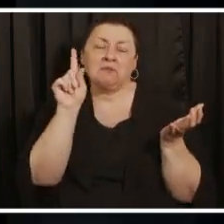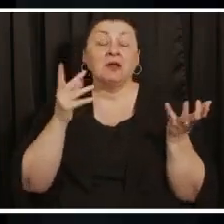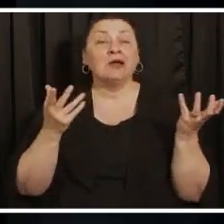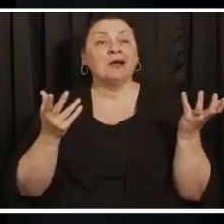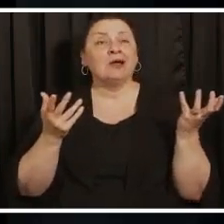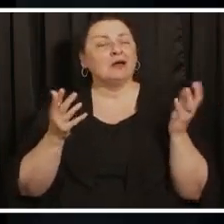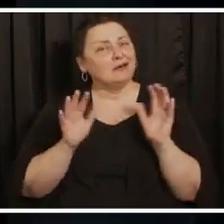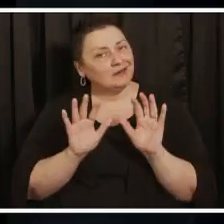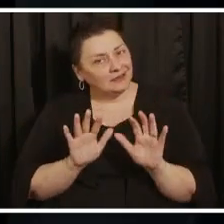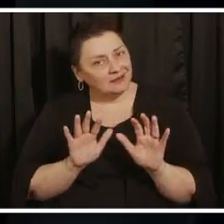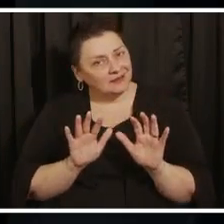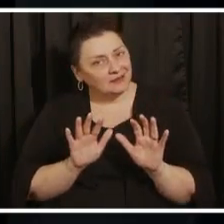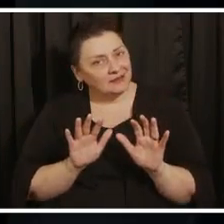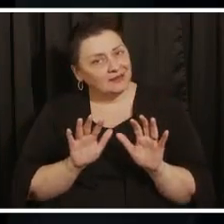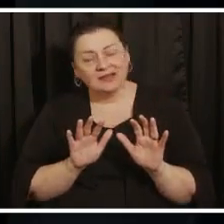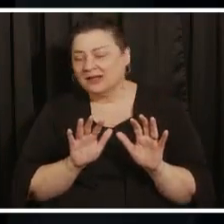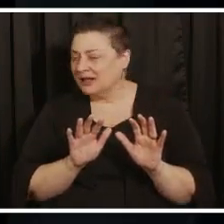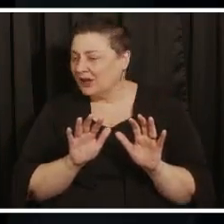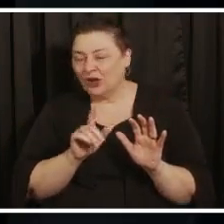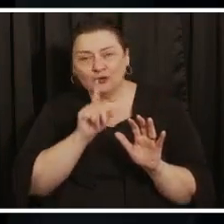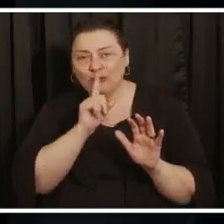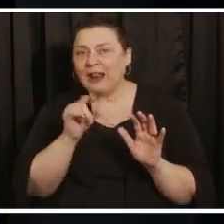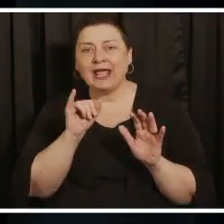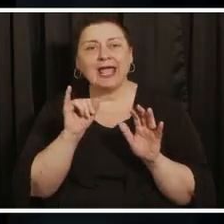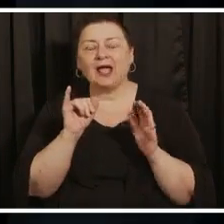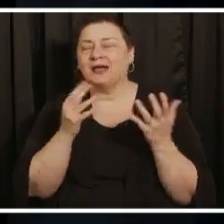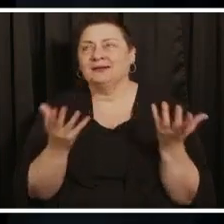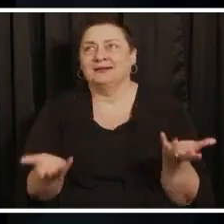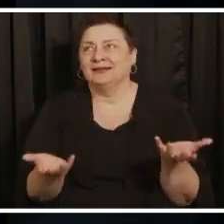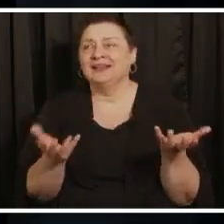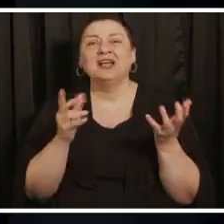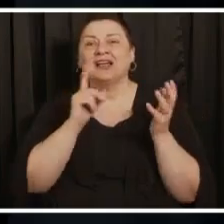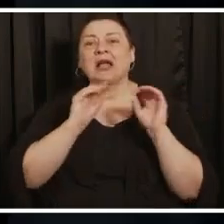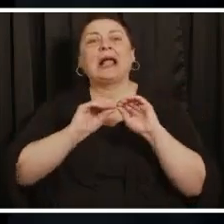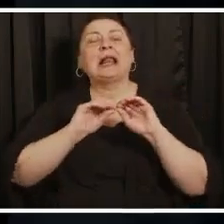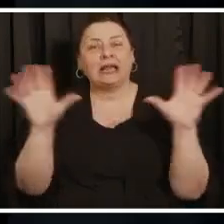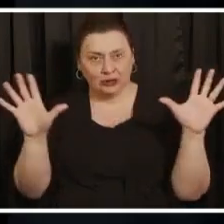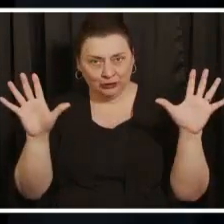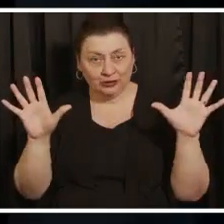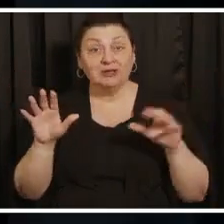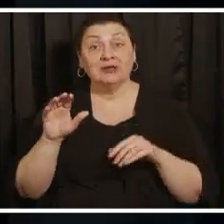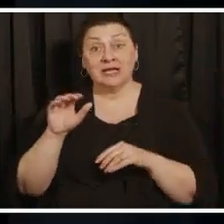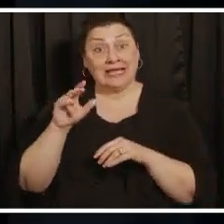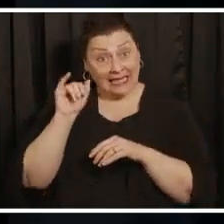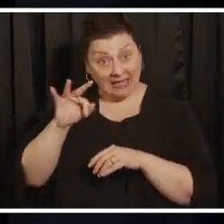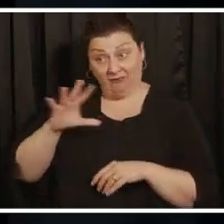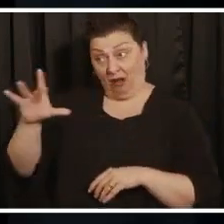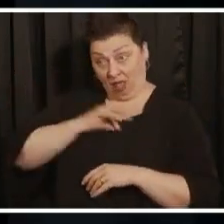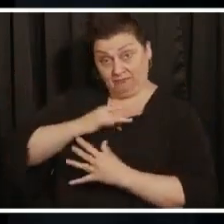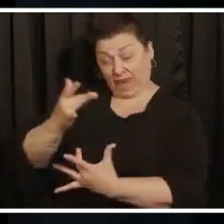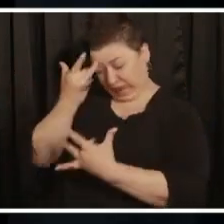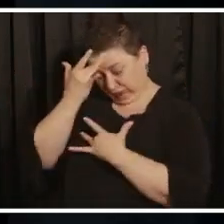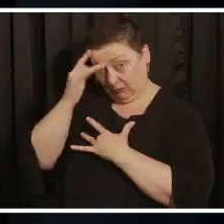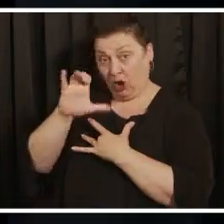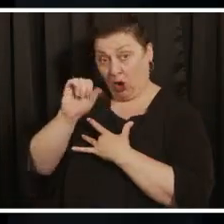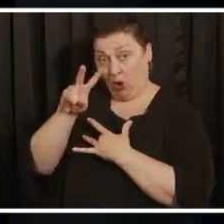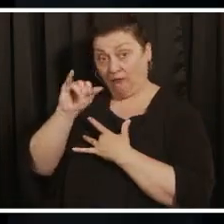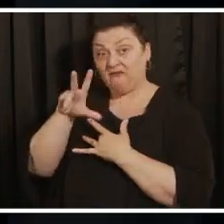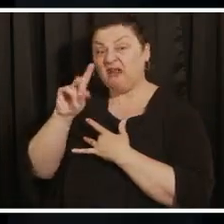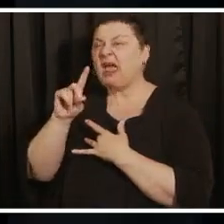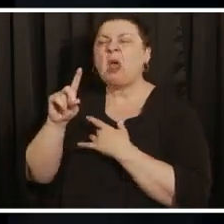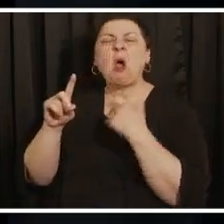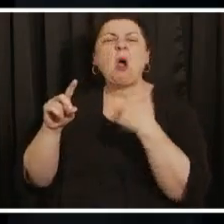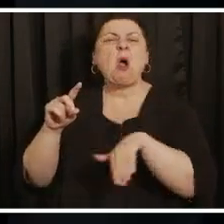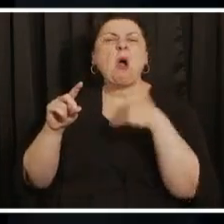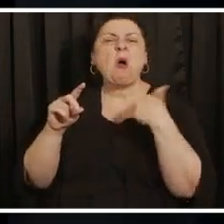the answer is clear, unambiguous, overwhelming, that the risks of COVID are far greater than any perceived risk